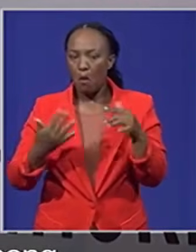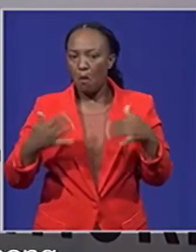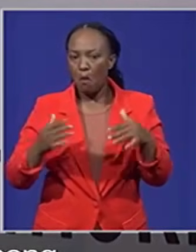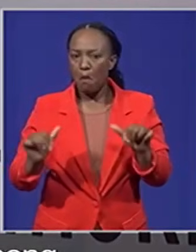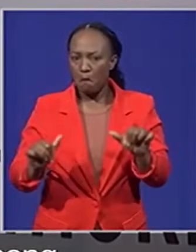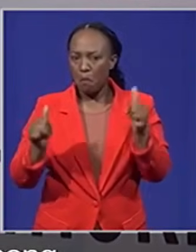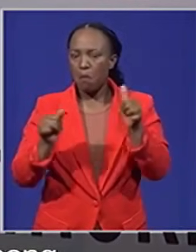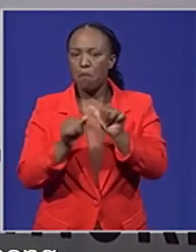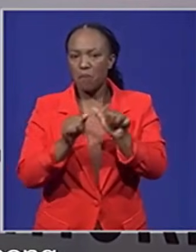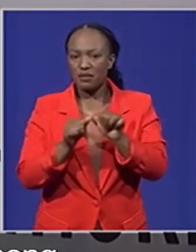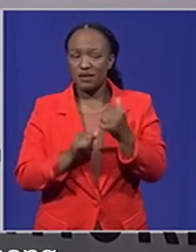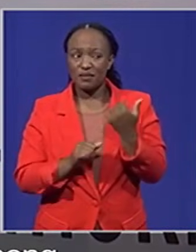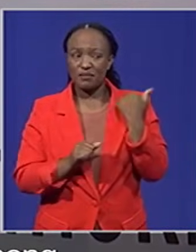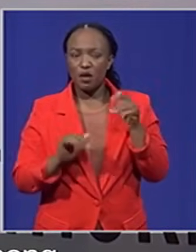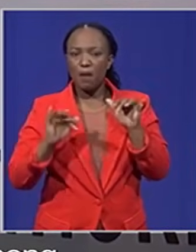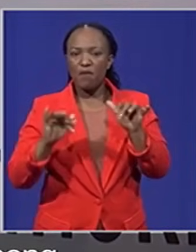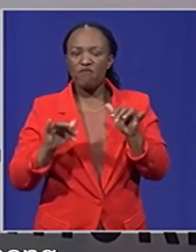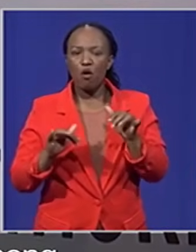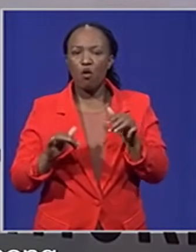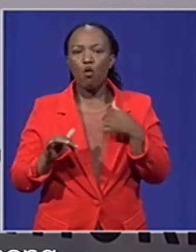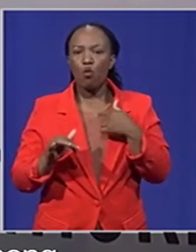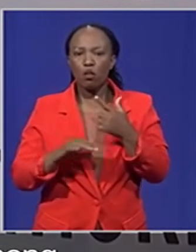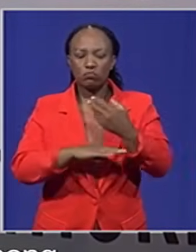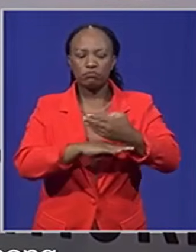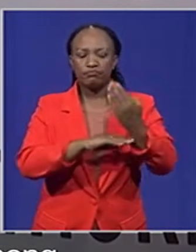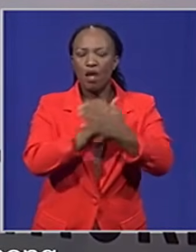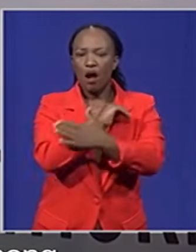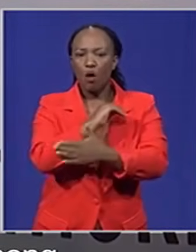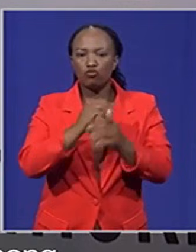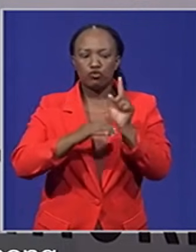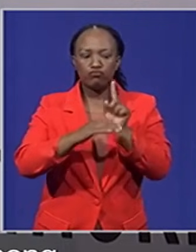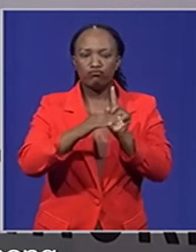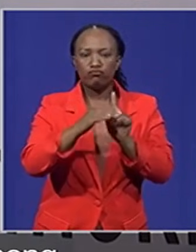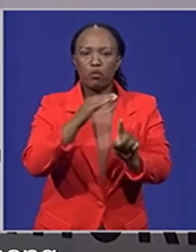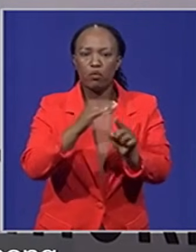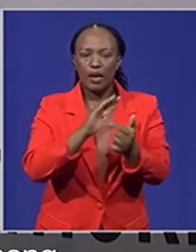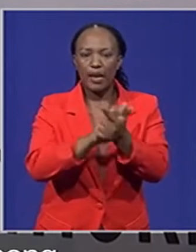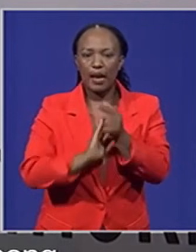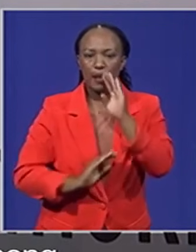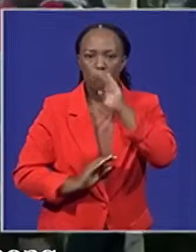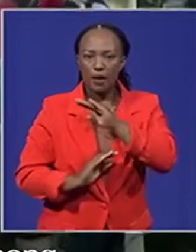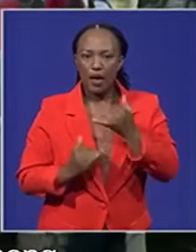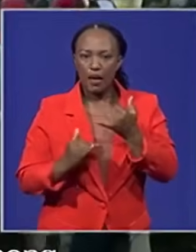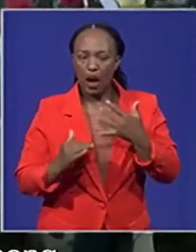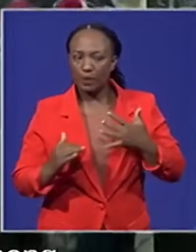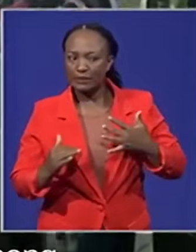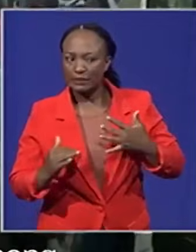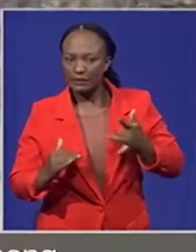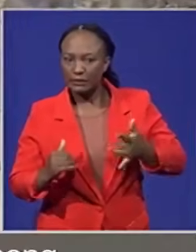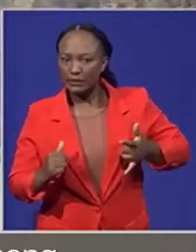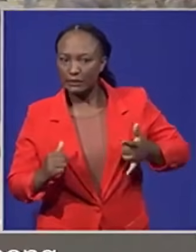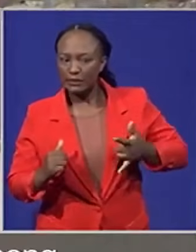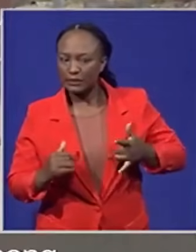increasingly people who in the past would have crossed into our country illegally are being dissuaded from even trying to do